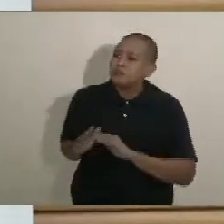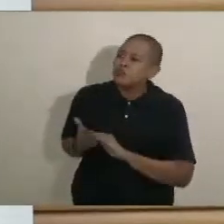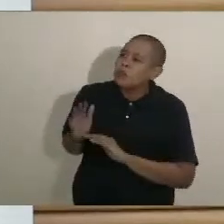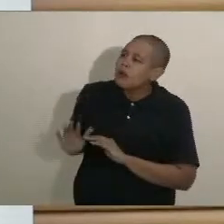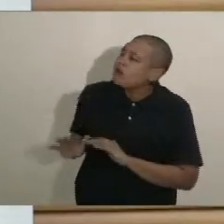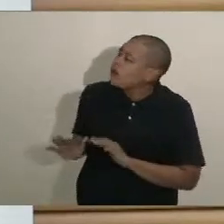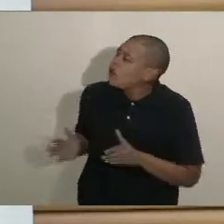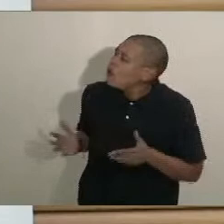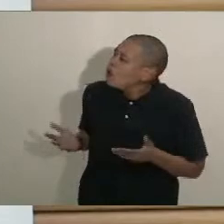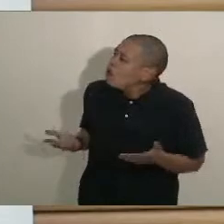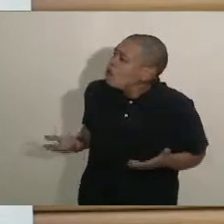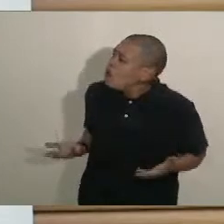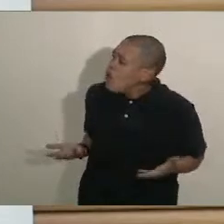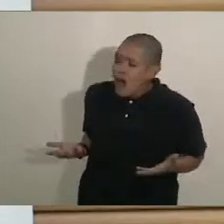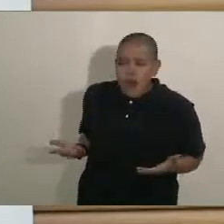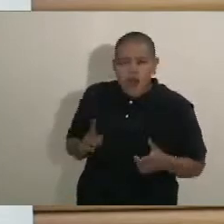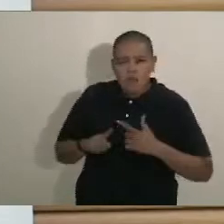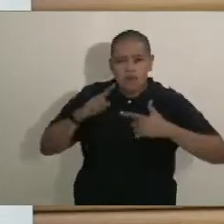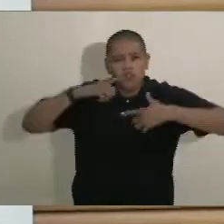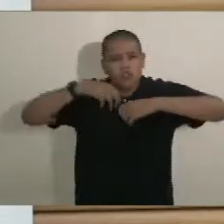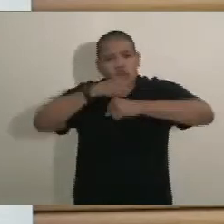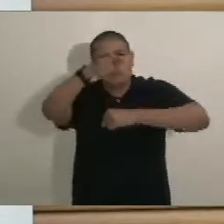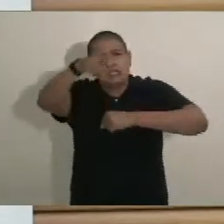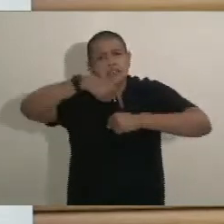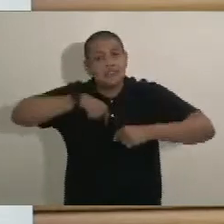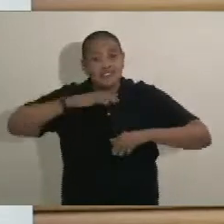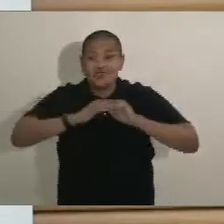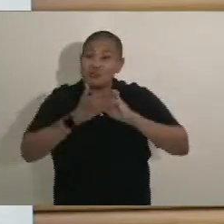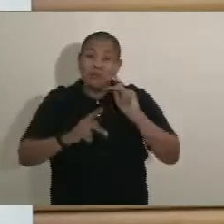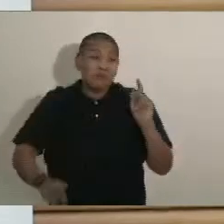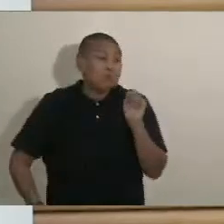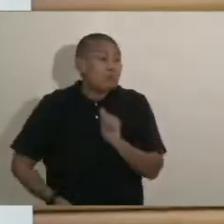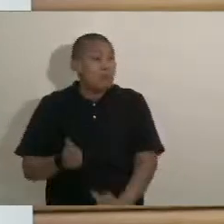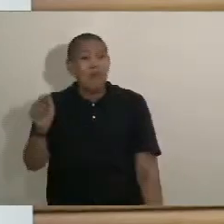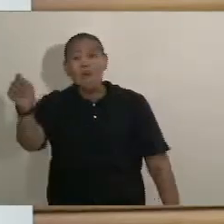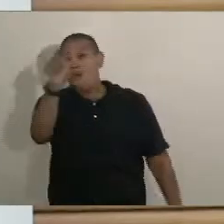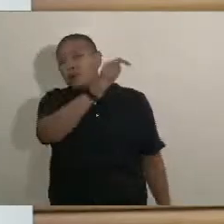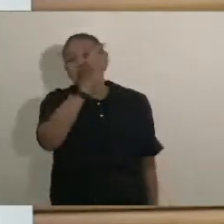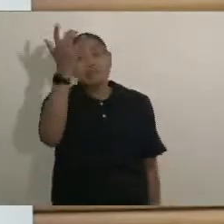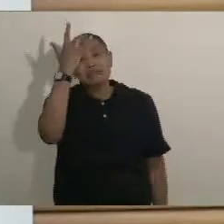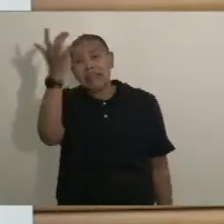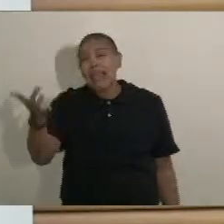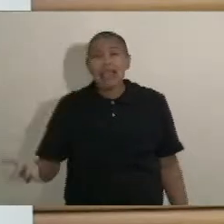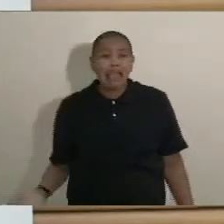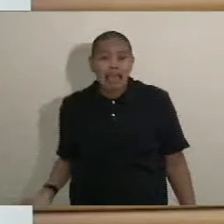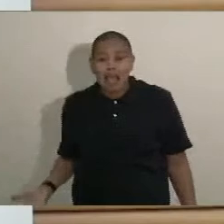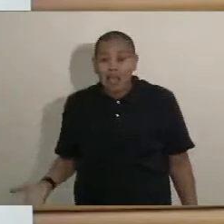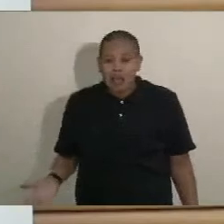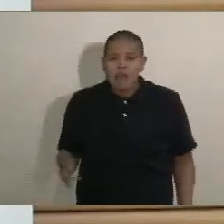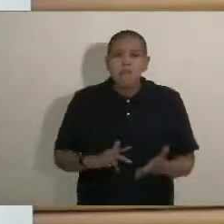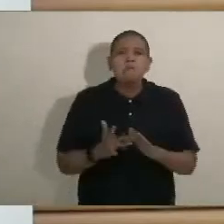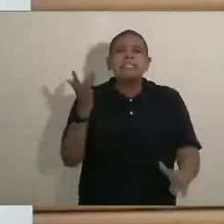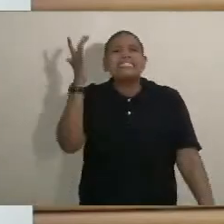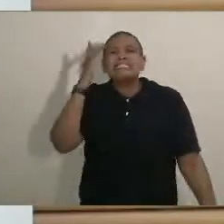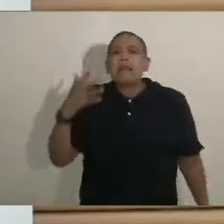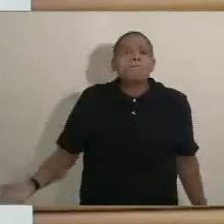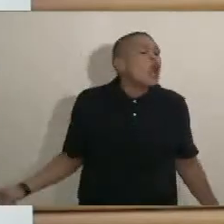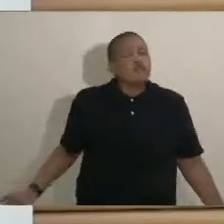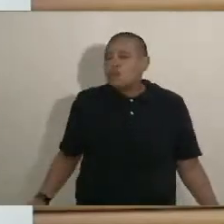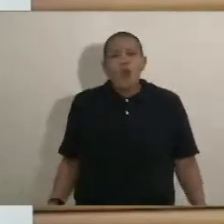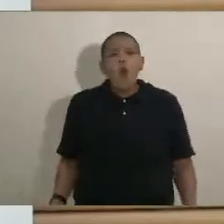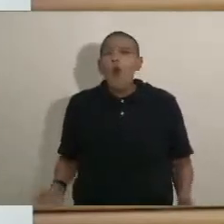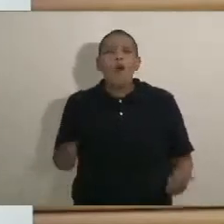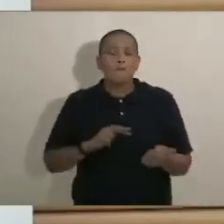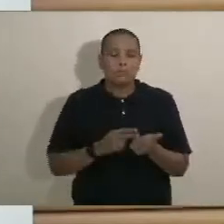summary, we have a sick population, and sick in terms of clinically ill, in terms